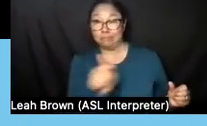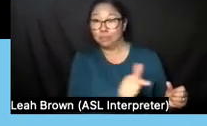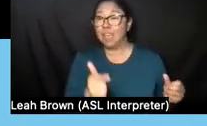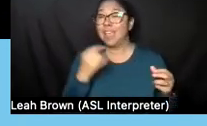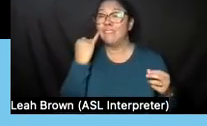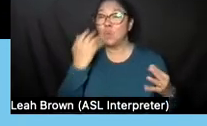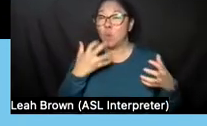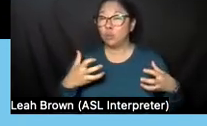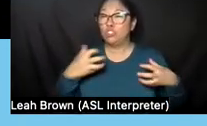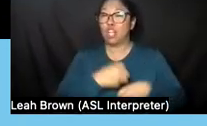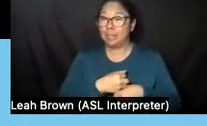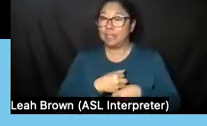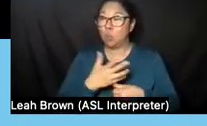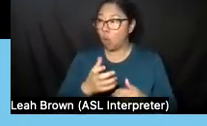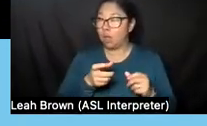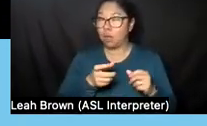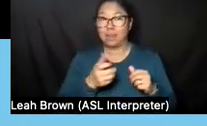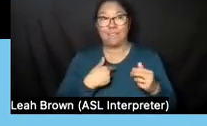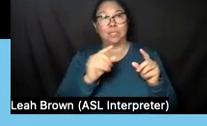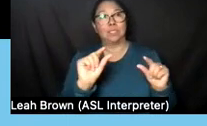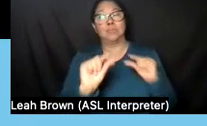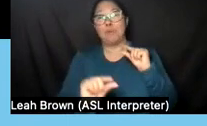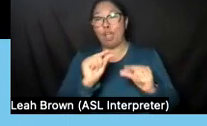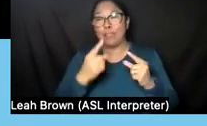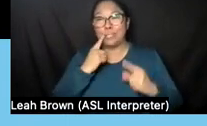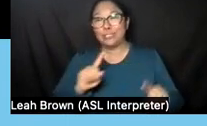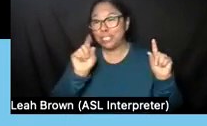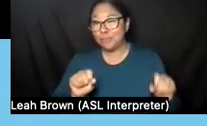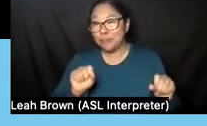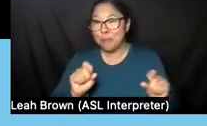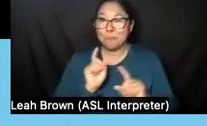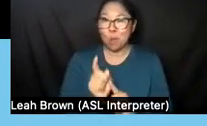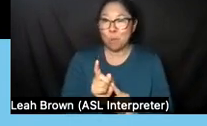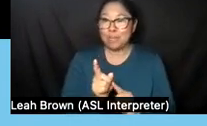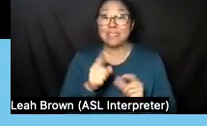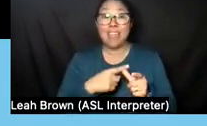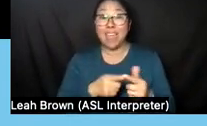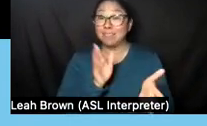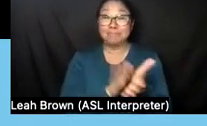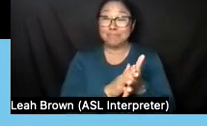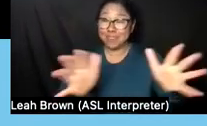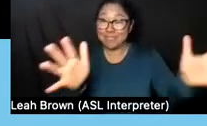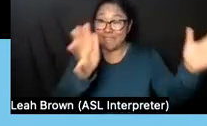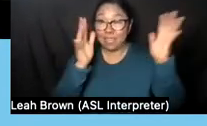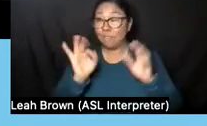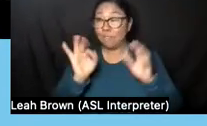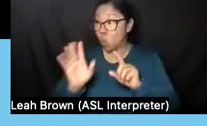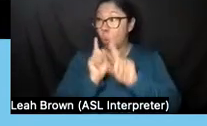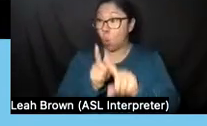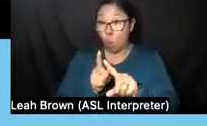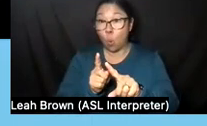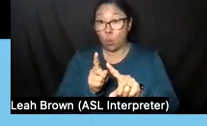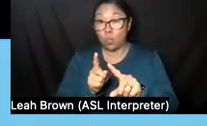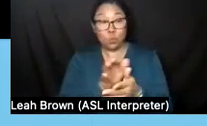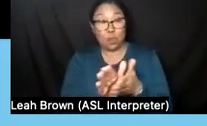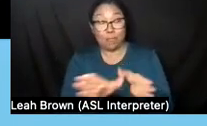small achievable moments. And then we want to praise them for that. So if your overall goal is to clean your room and you need to start small with some small